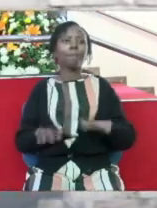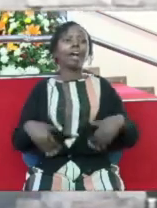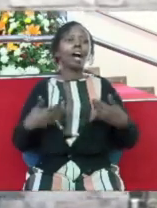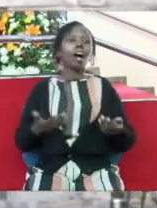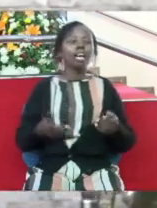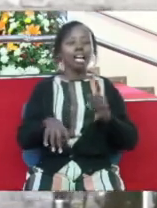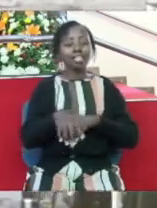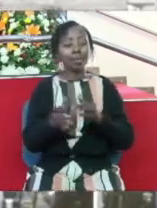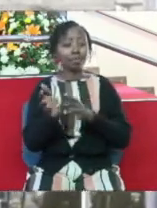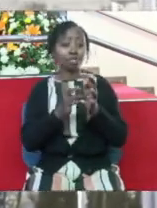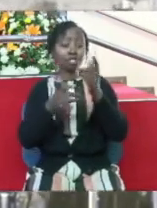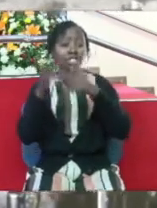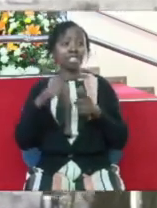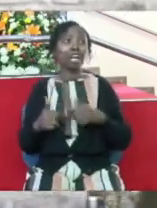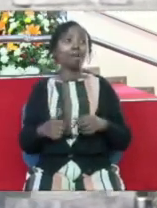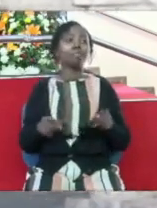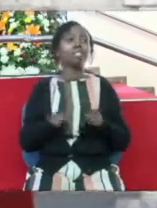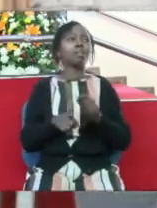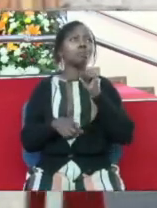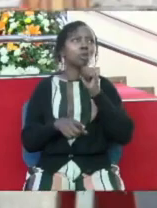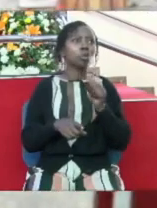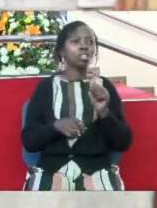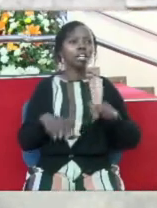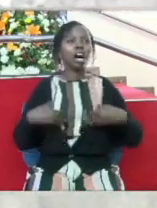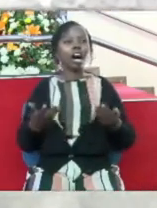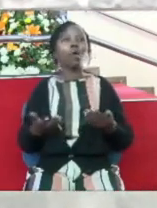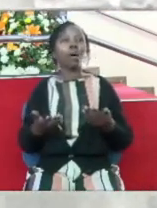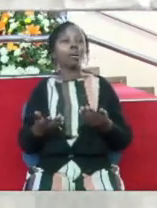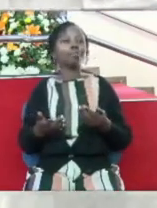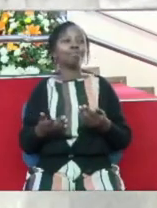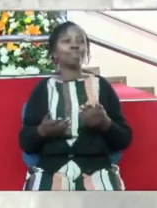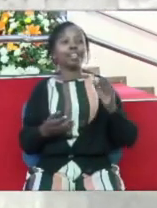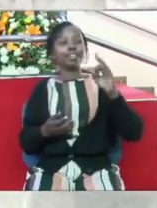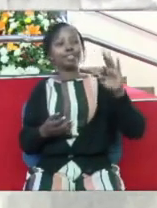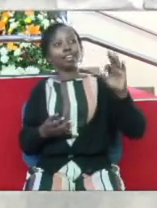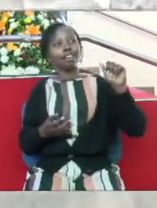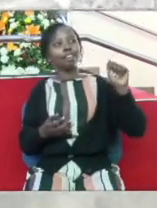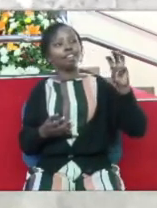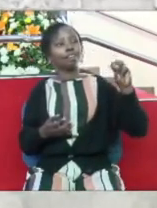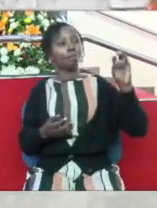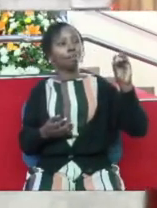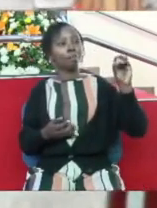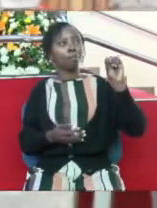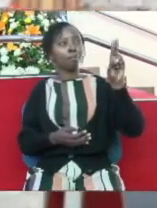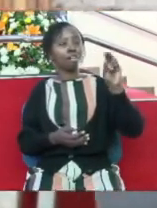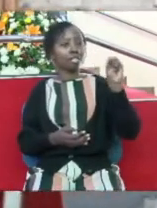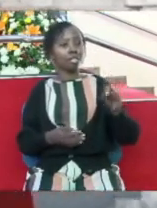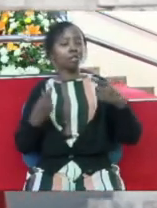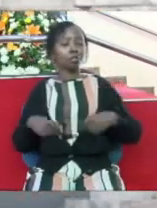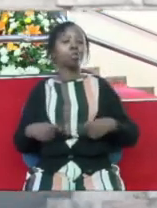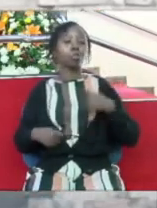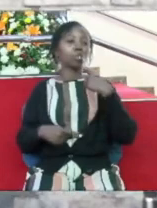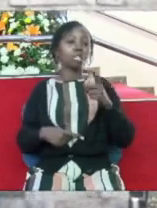Haitakuwa udhihirisho wa wale ma celebrity. It's time for us to prepare. Ni wakati wetu sisi kujiandaa. By growing